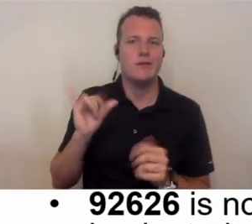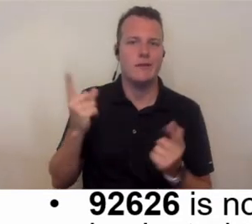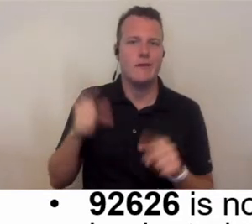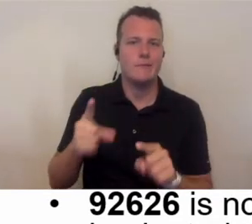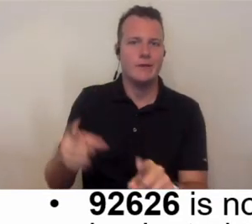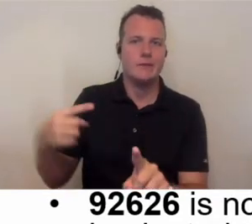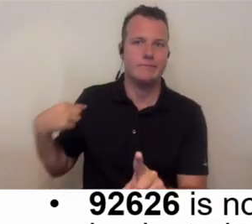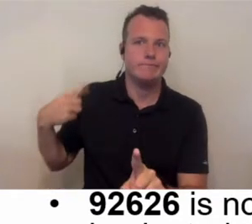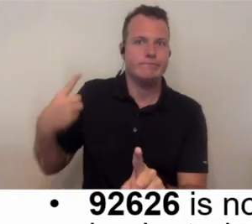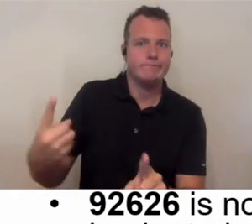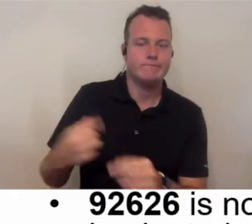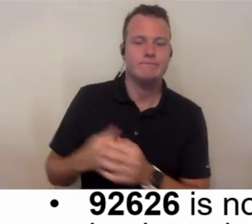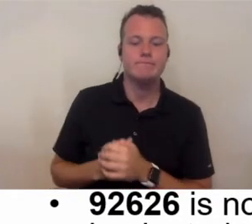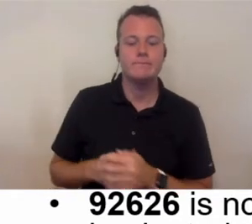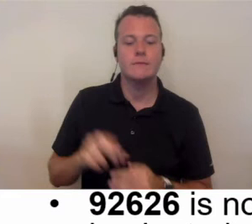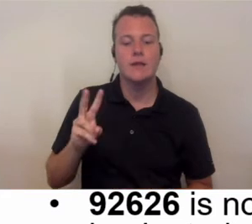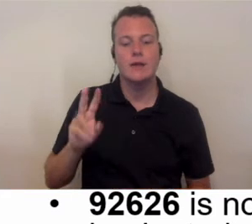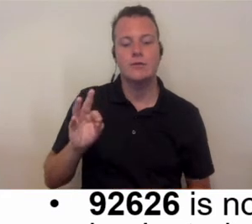point.